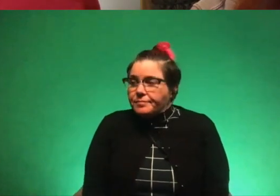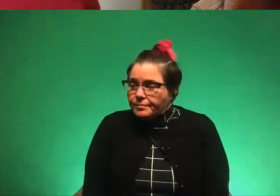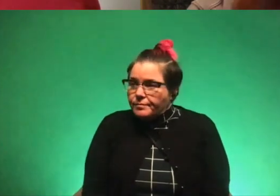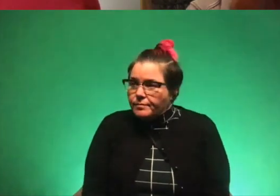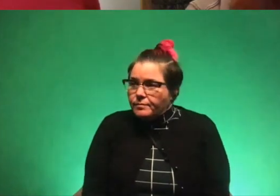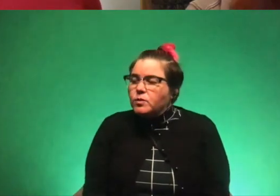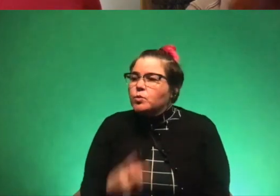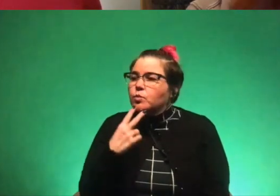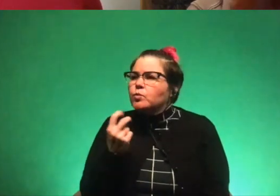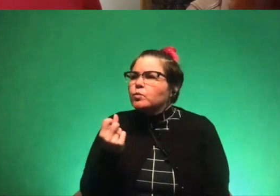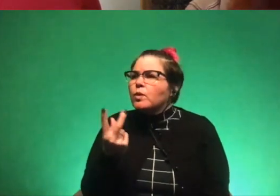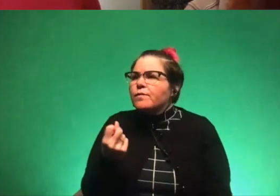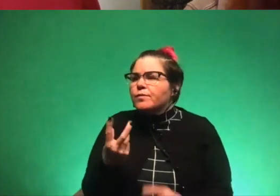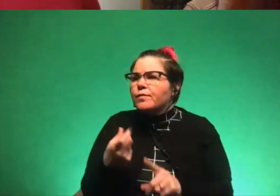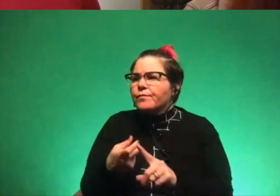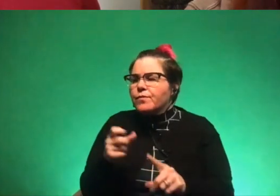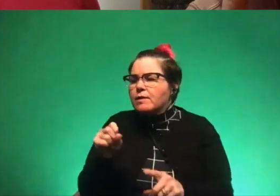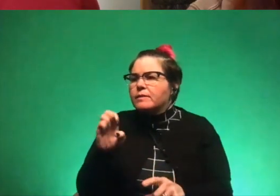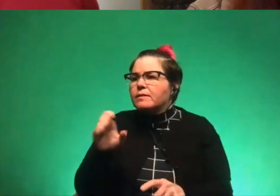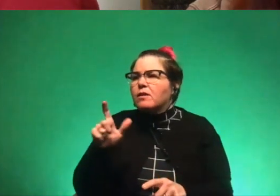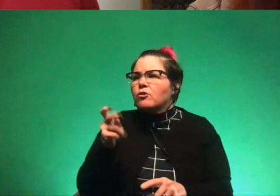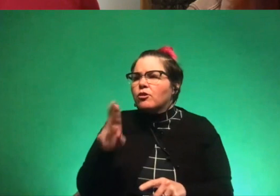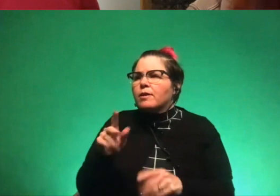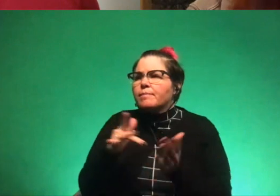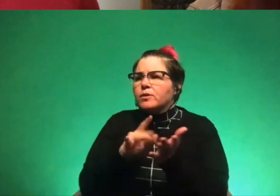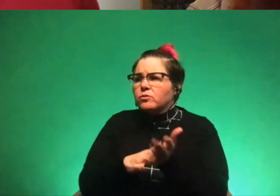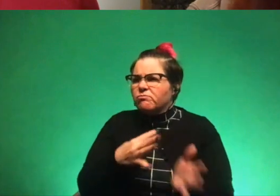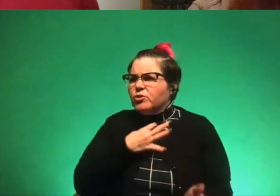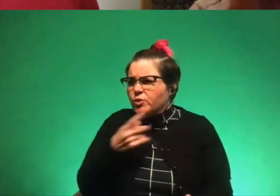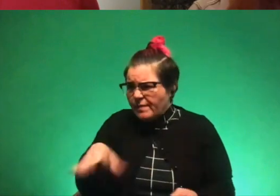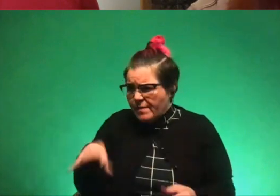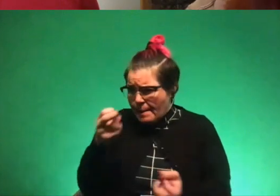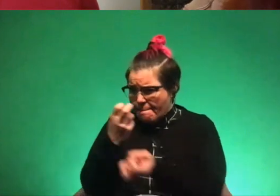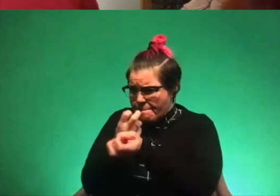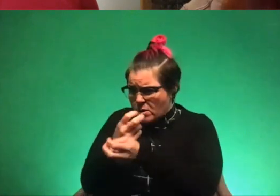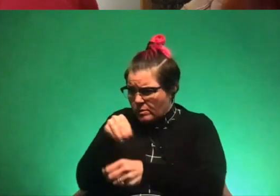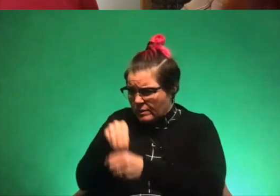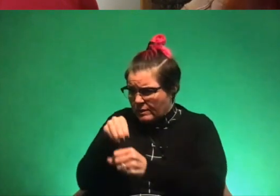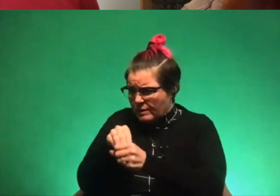A 12-year-old from Selkirk Middle School would like to know, do you ever find bones in the glacial till?